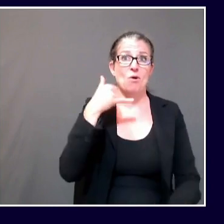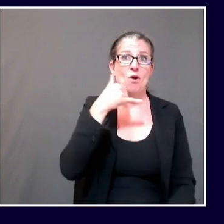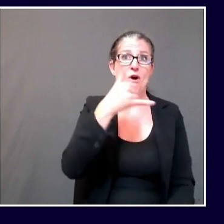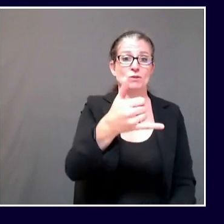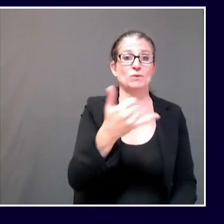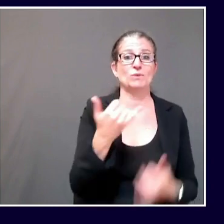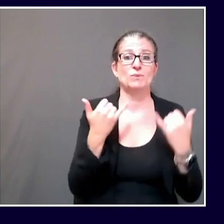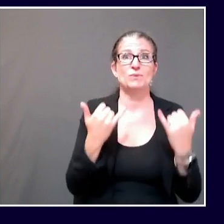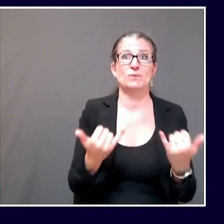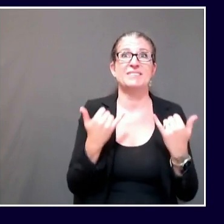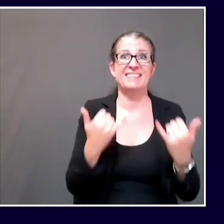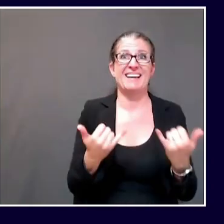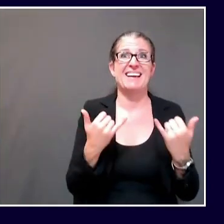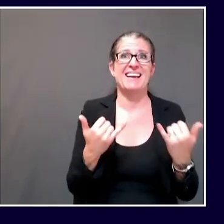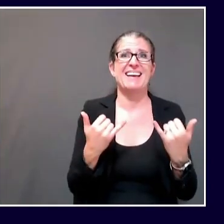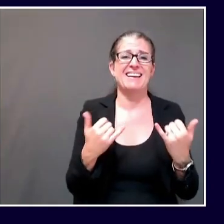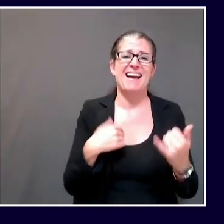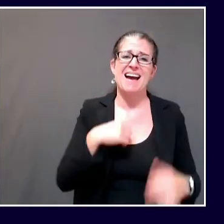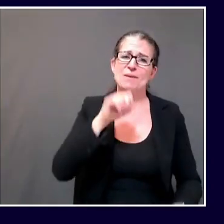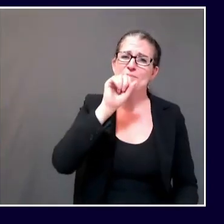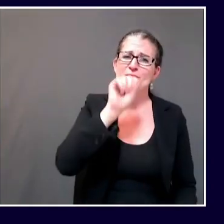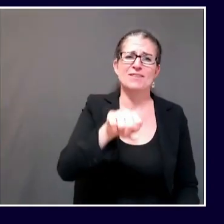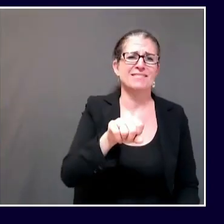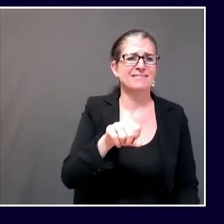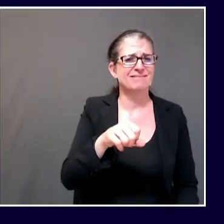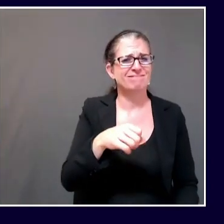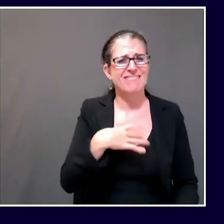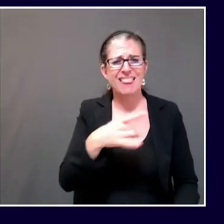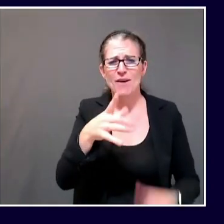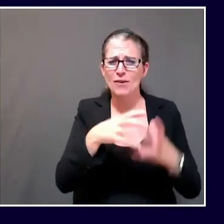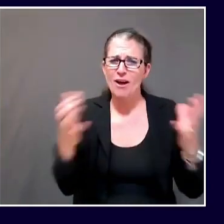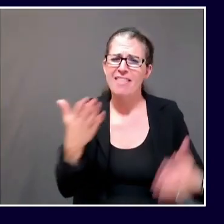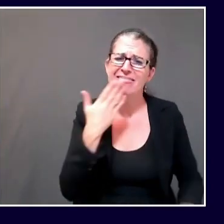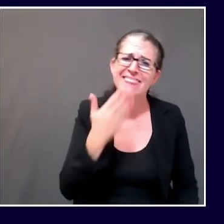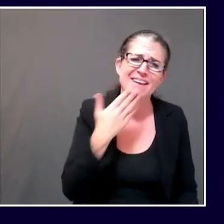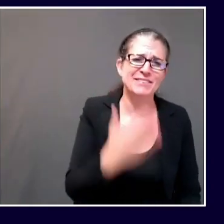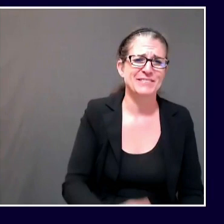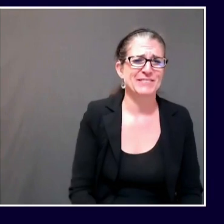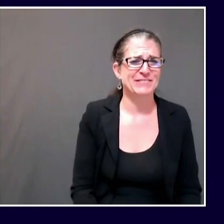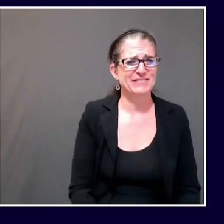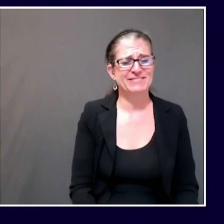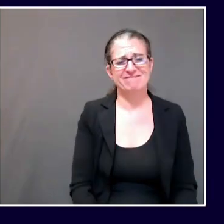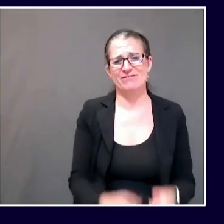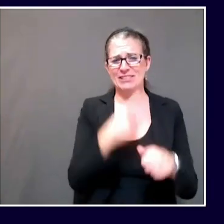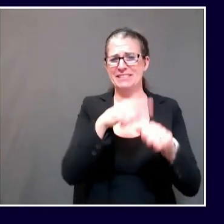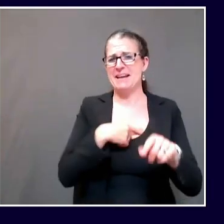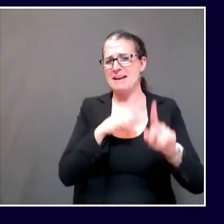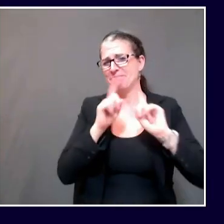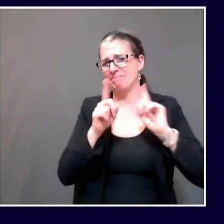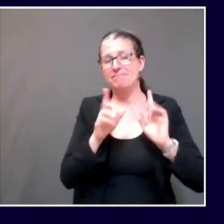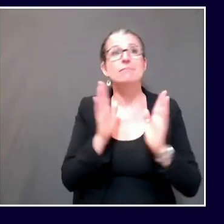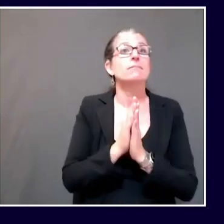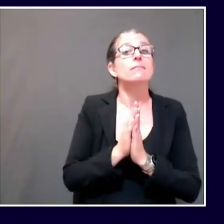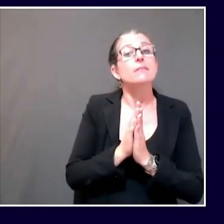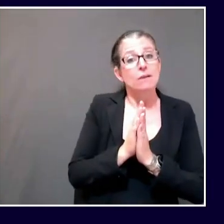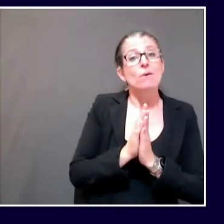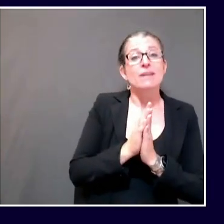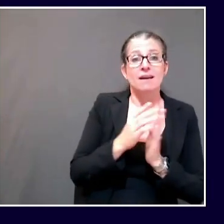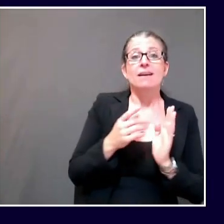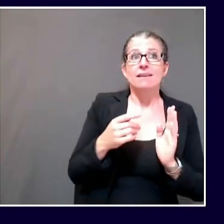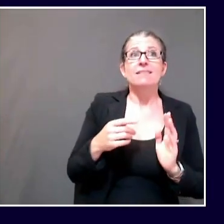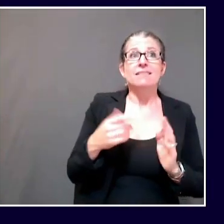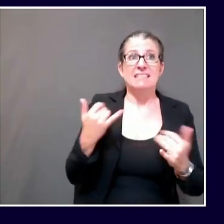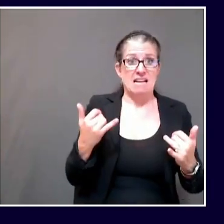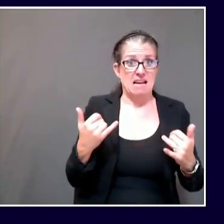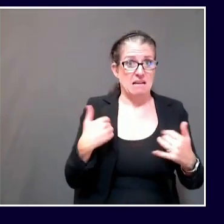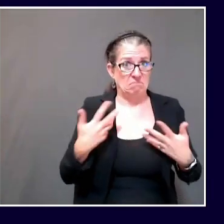group. I'd like to wrap up. Commissioner Lambert, did you have any closing comments? If not, I had